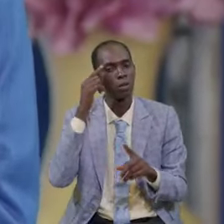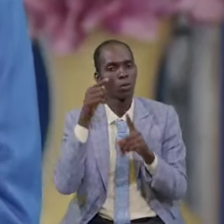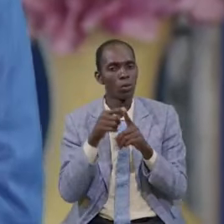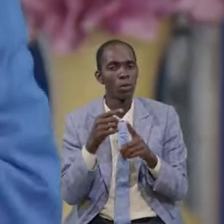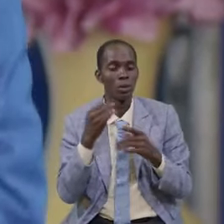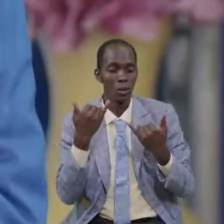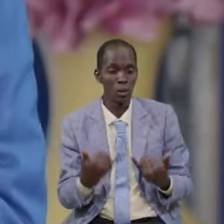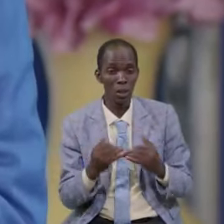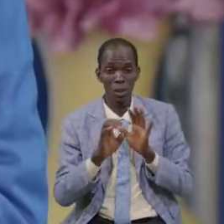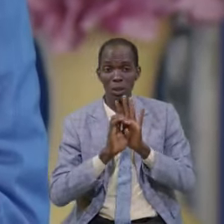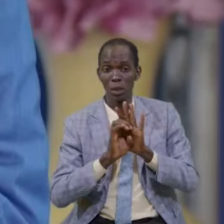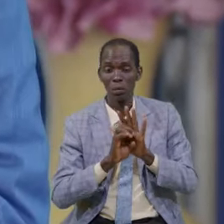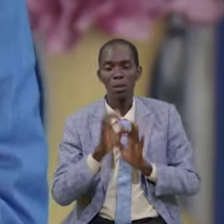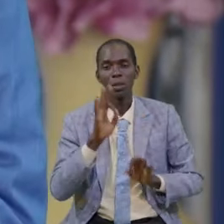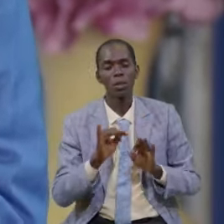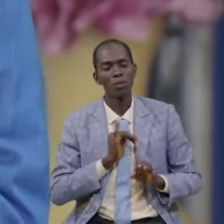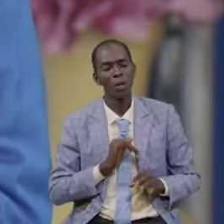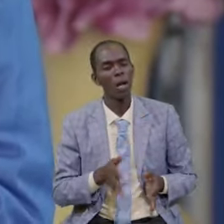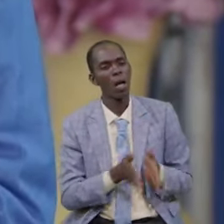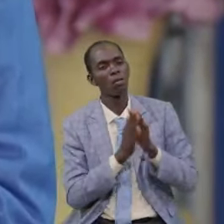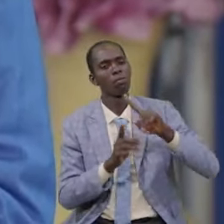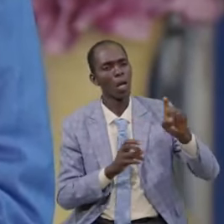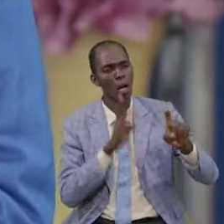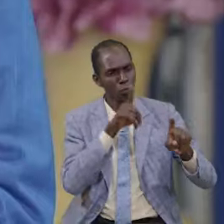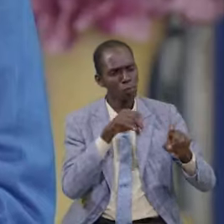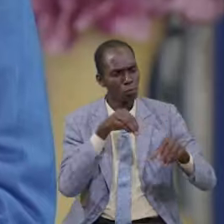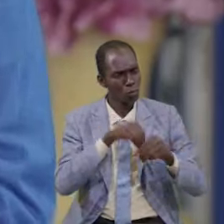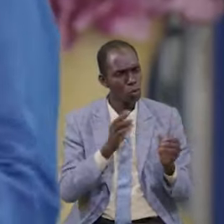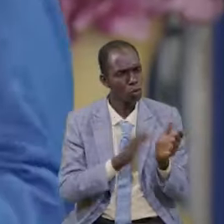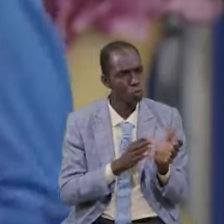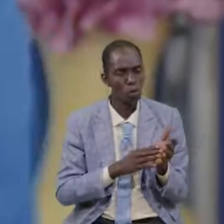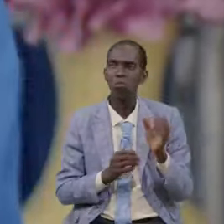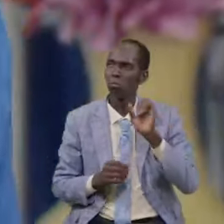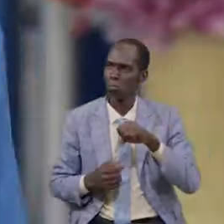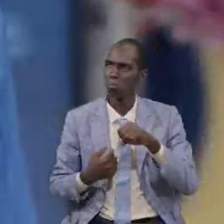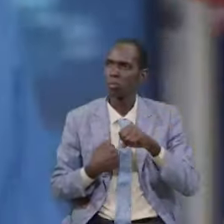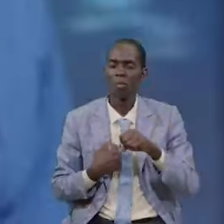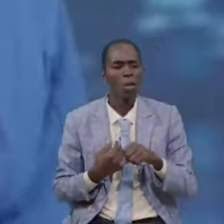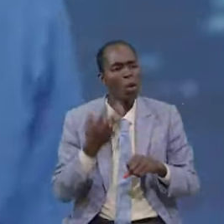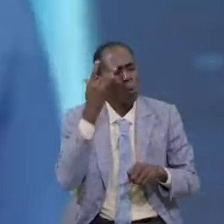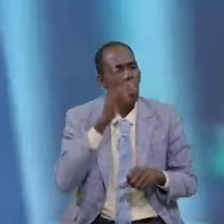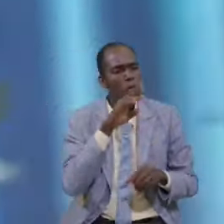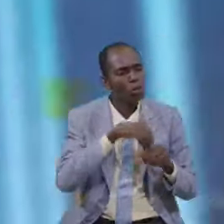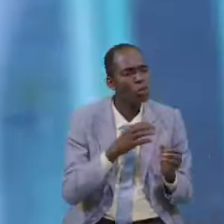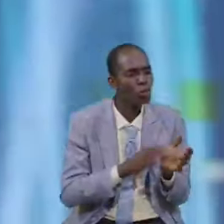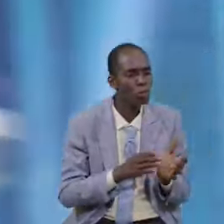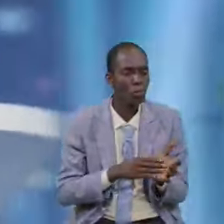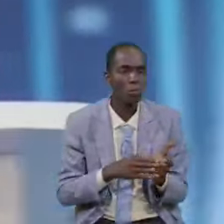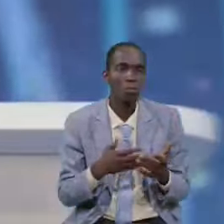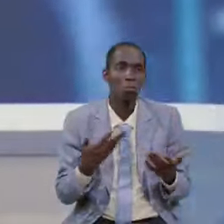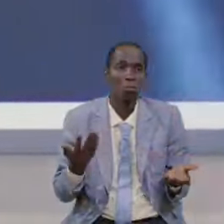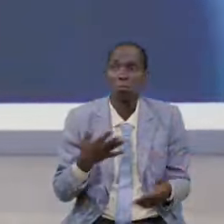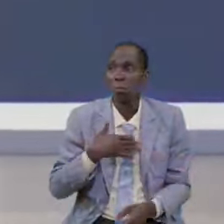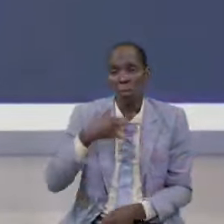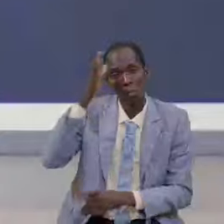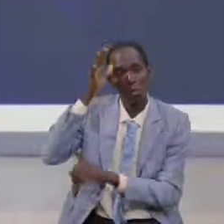in school?" "Yes, I am." "Why are you in school?" Daddy said, I shall go to school. That's not a